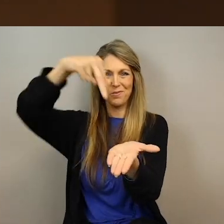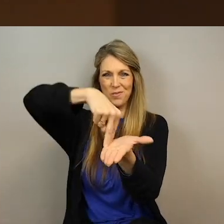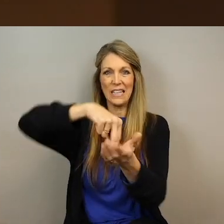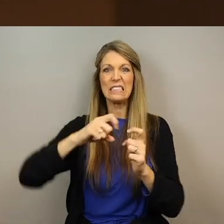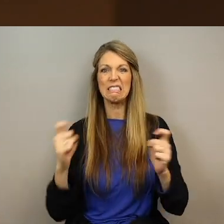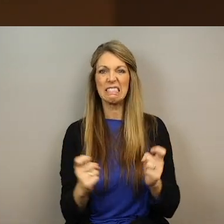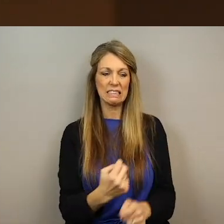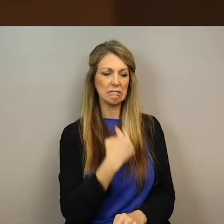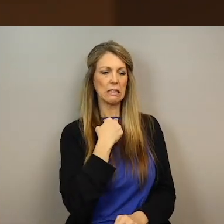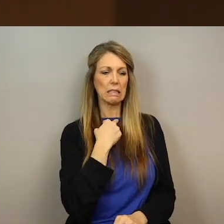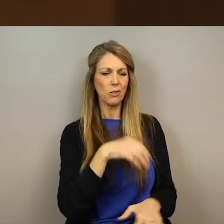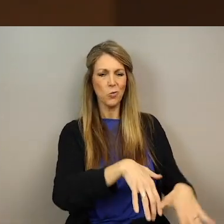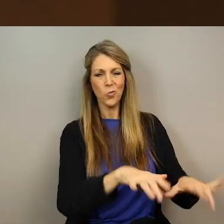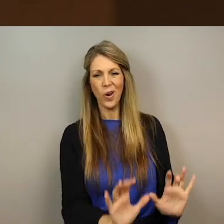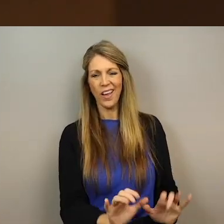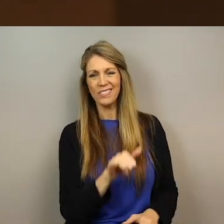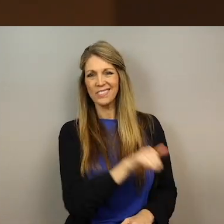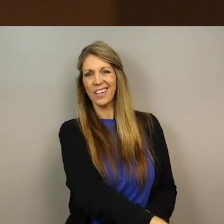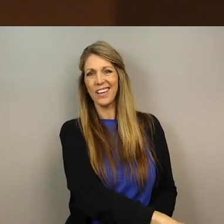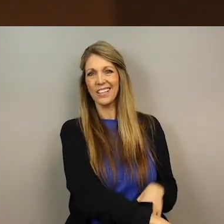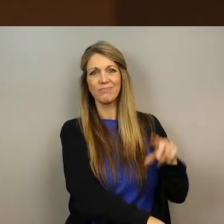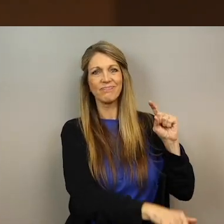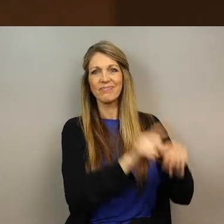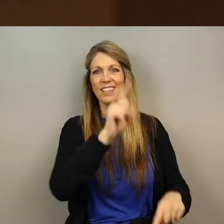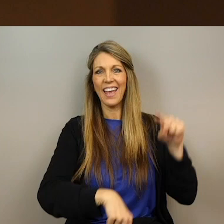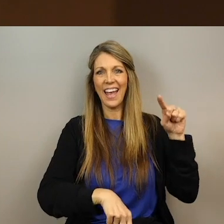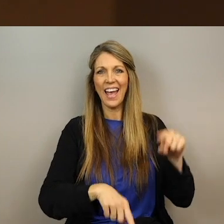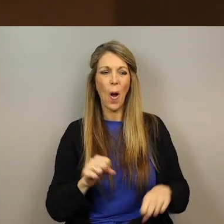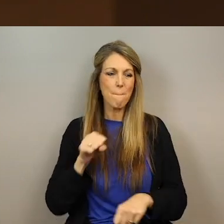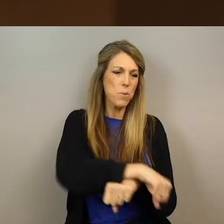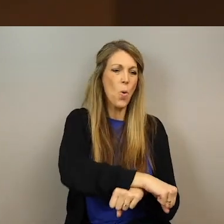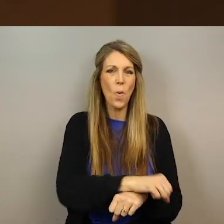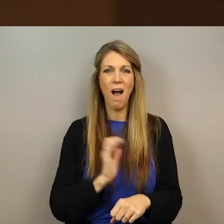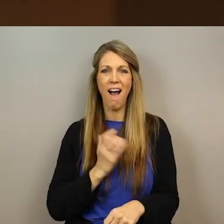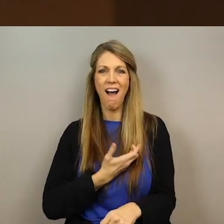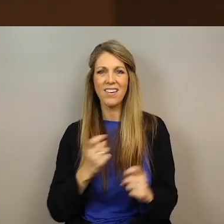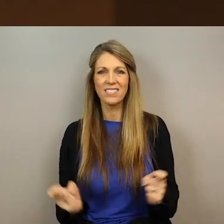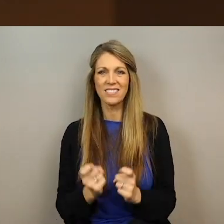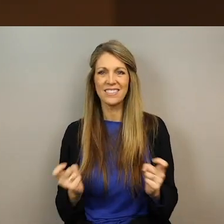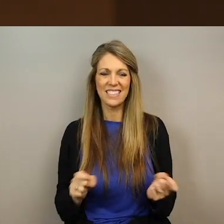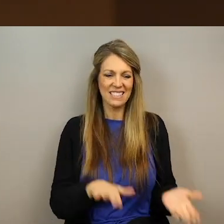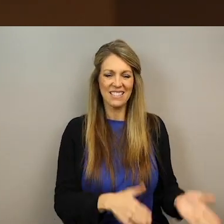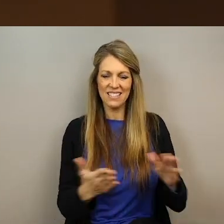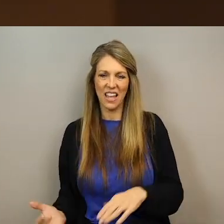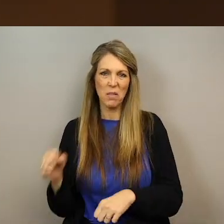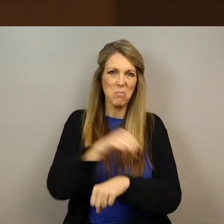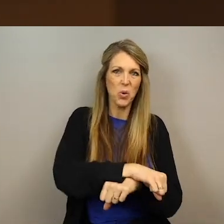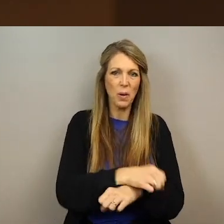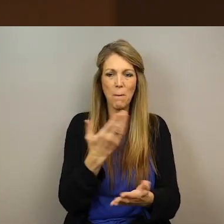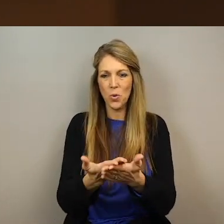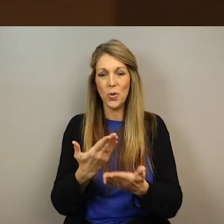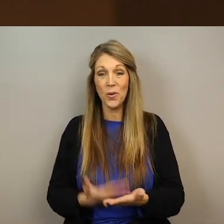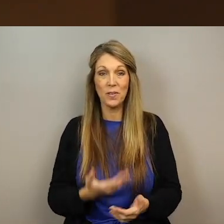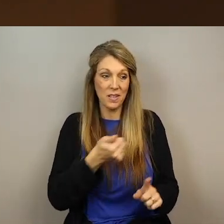not hold him down. That the grave could not keep him. But he overcame our sin and death itself to prove